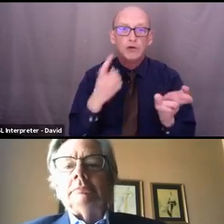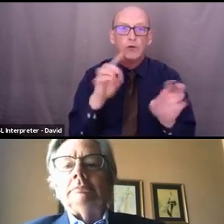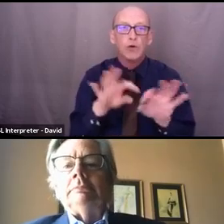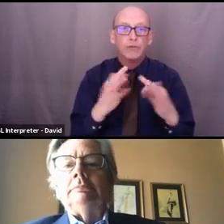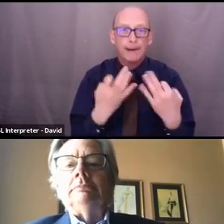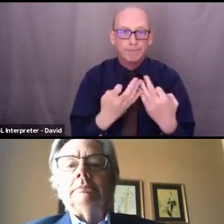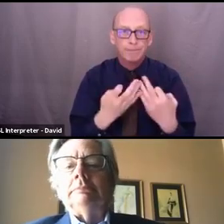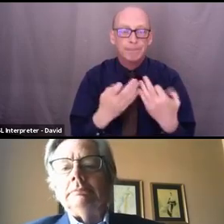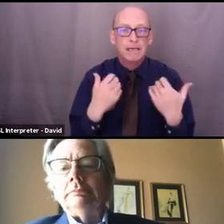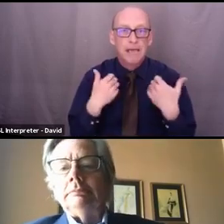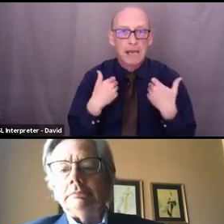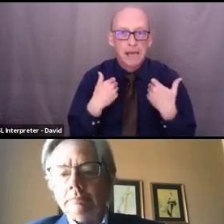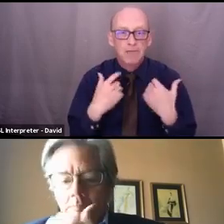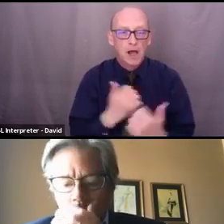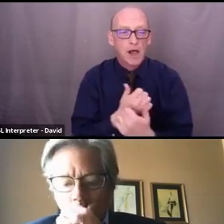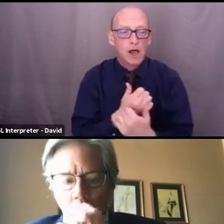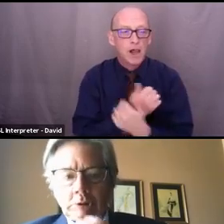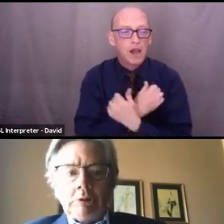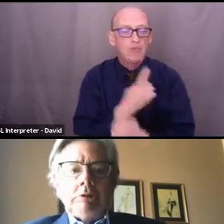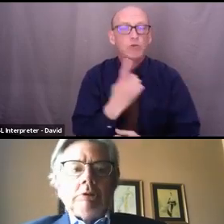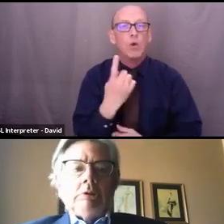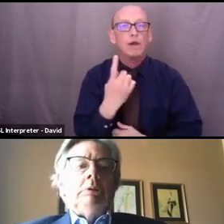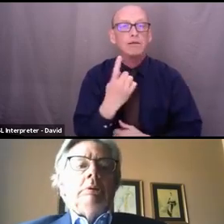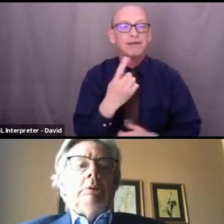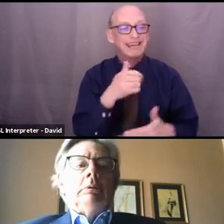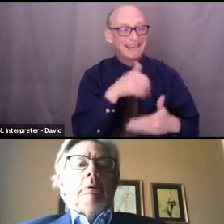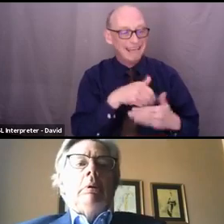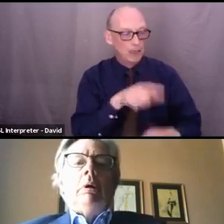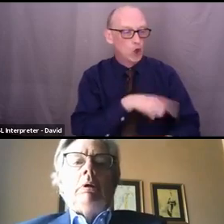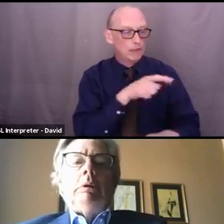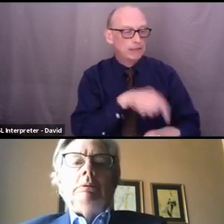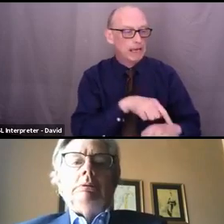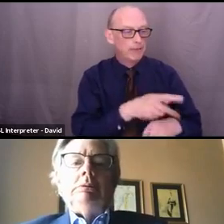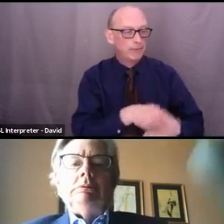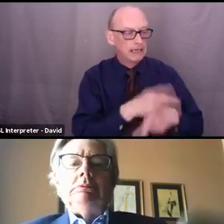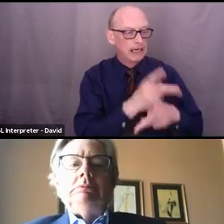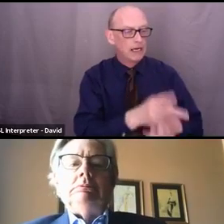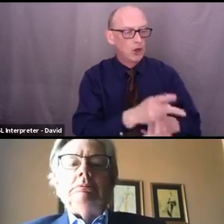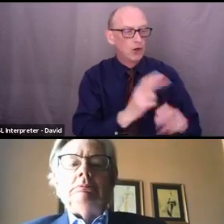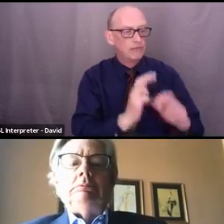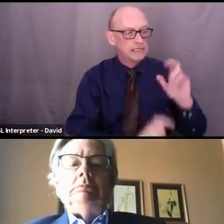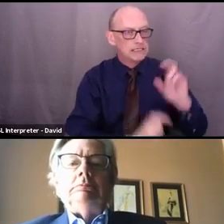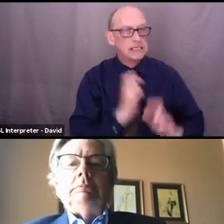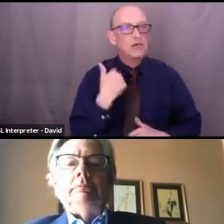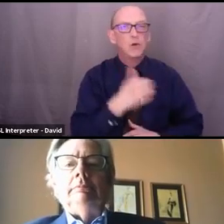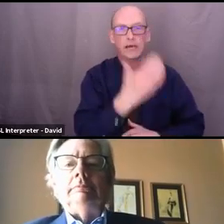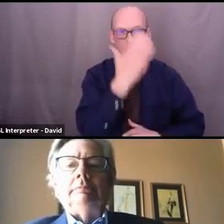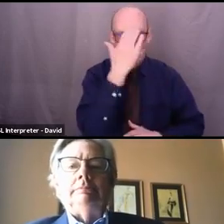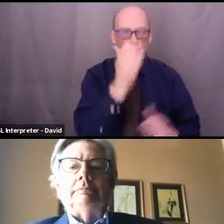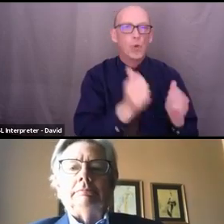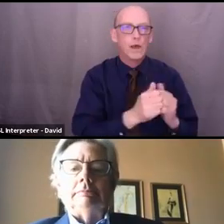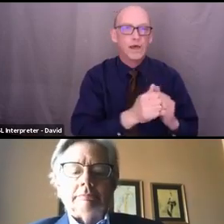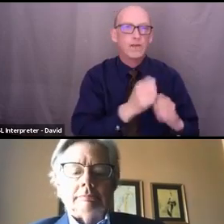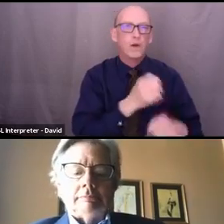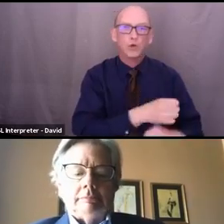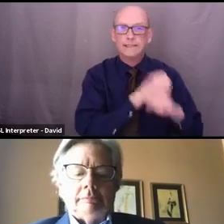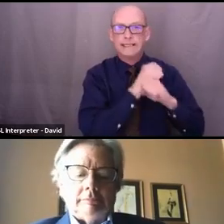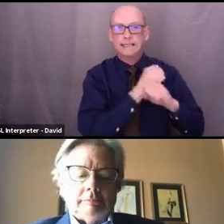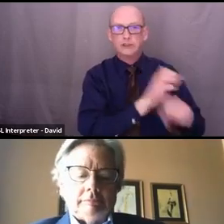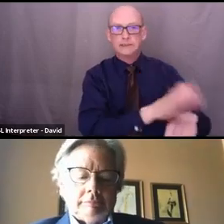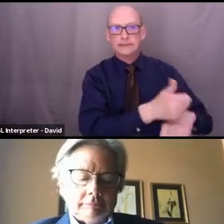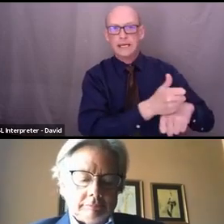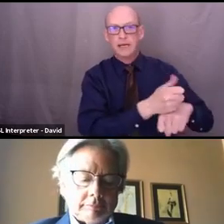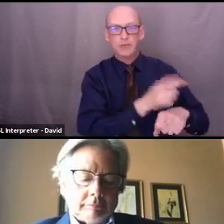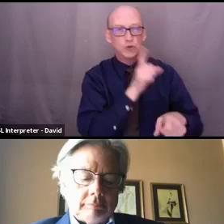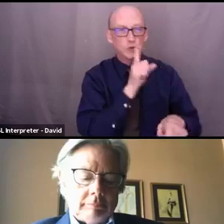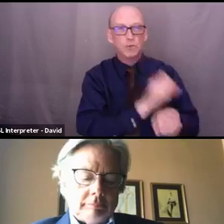that have loved ones that are long-term care facilities. We know that even with precautions in place, that it is